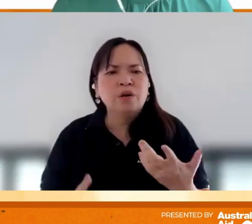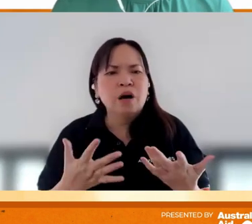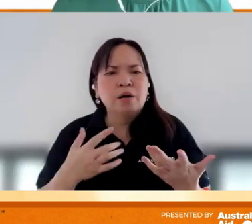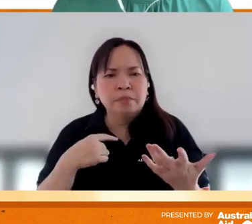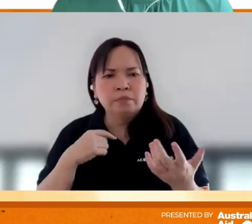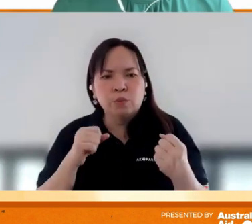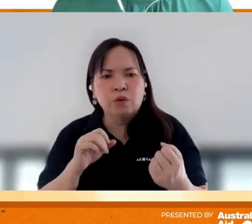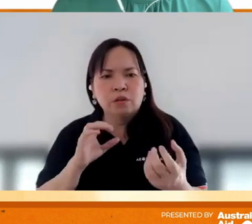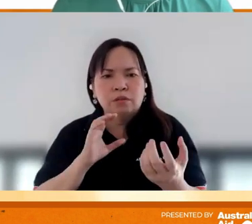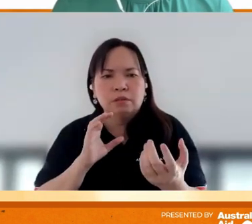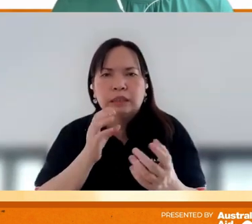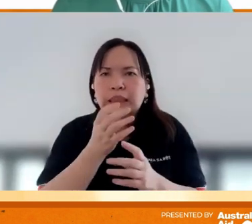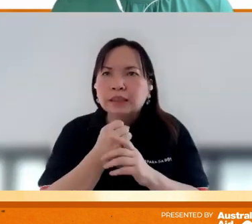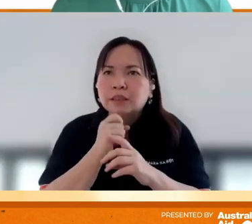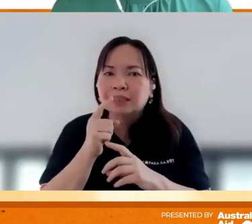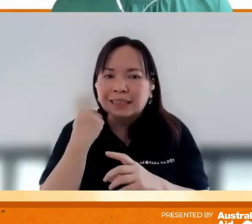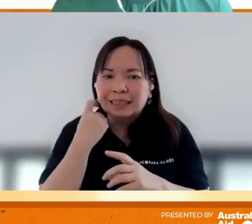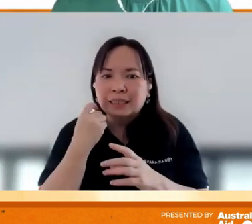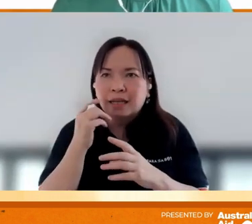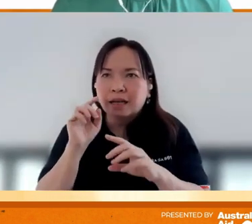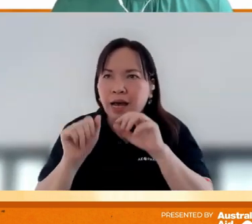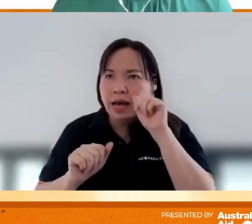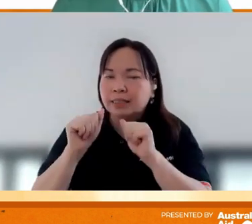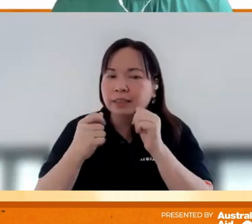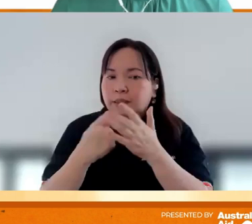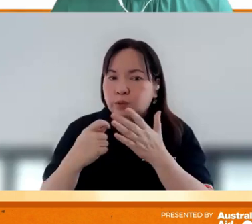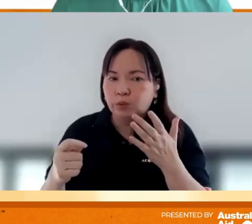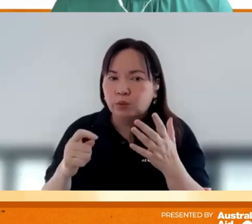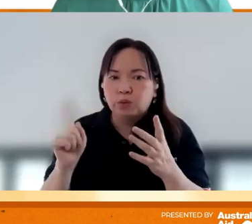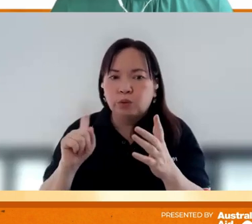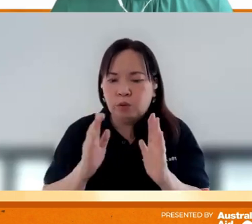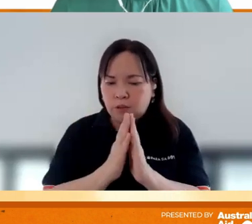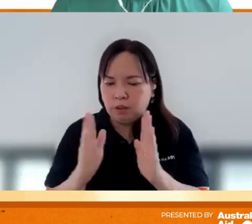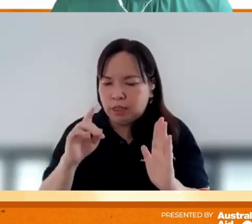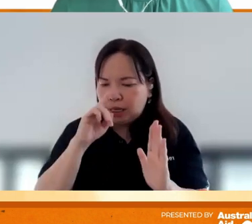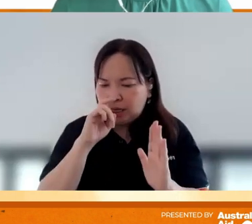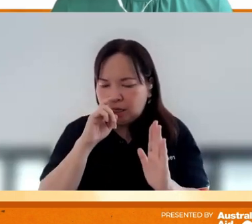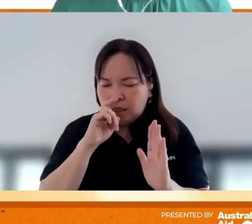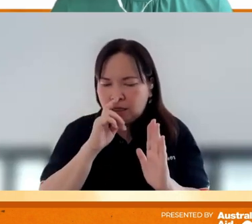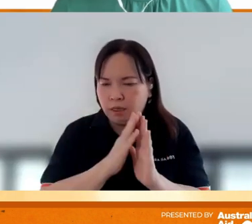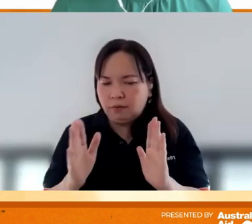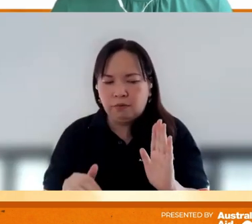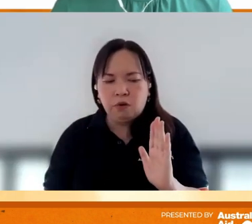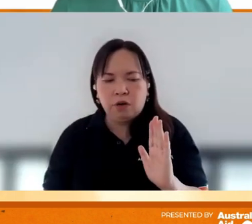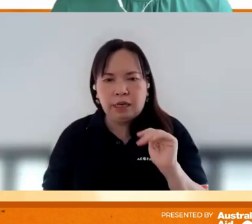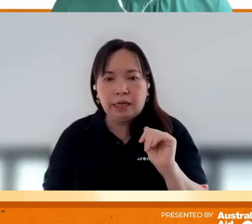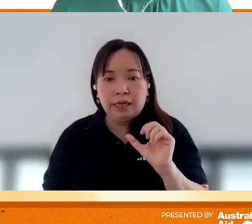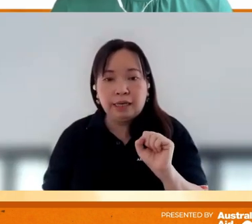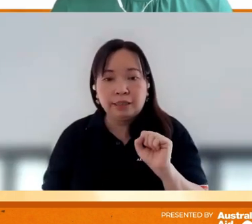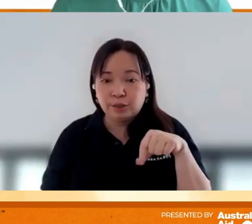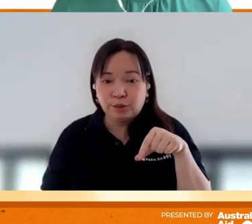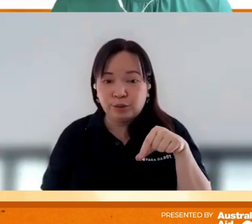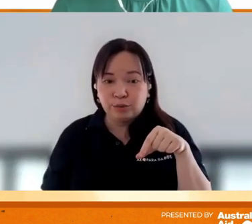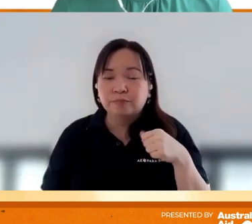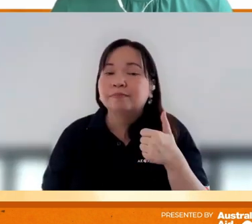screening tools and ano pong range ng age para sa ating ASQ? Yeah, thank you for that question.